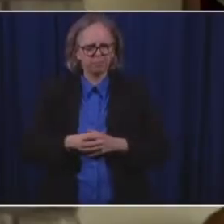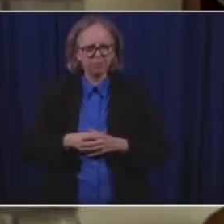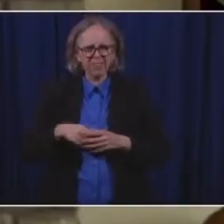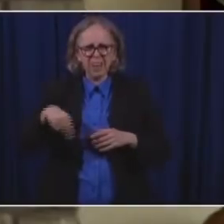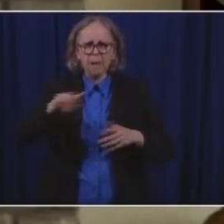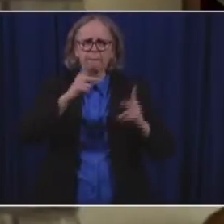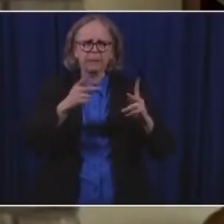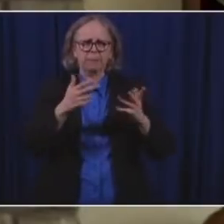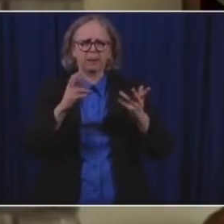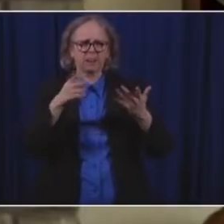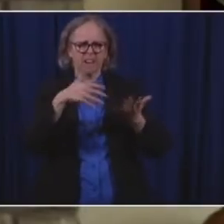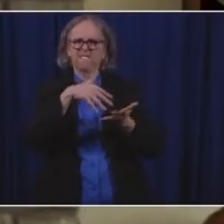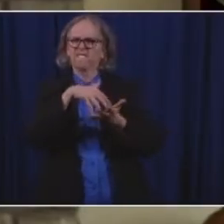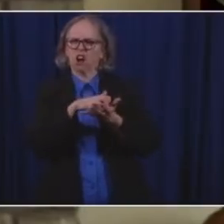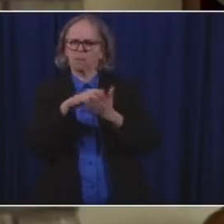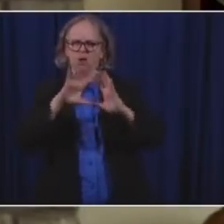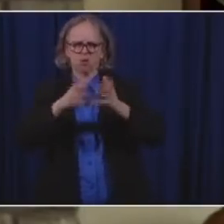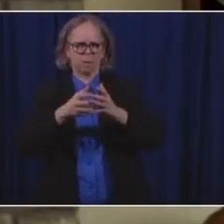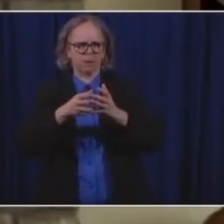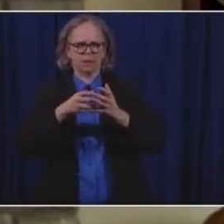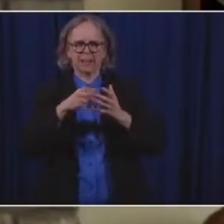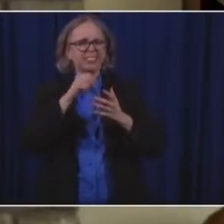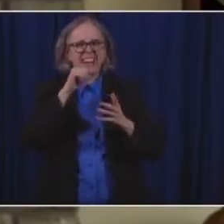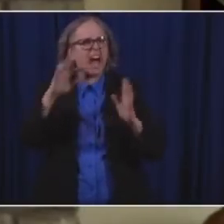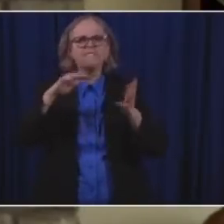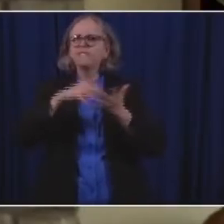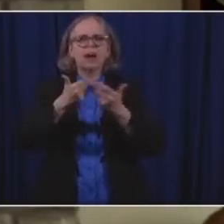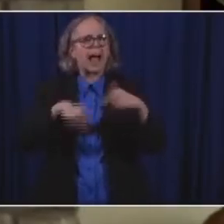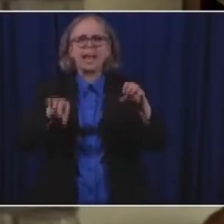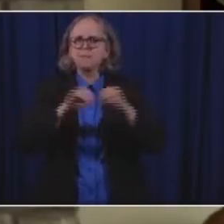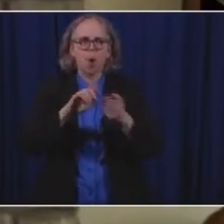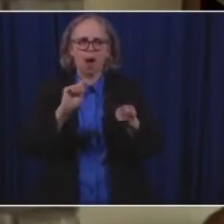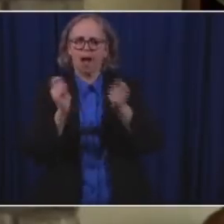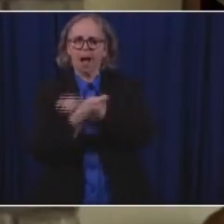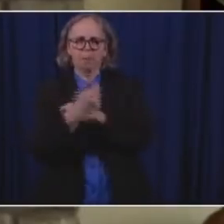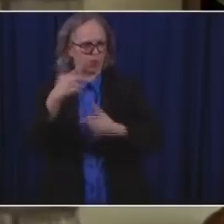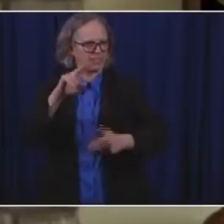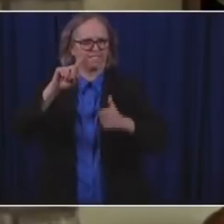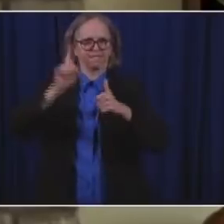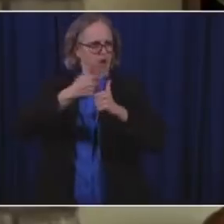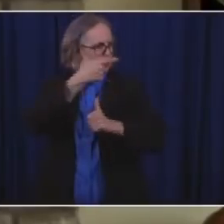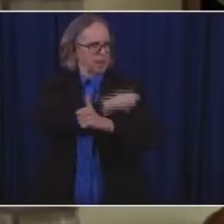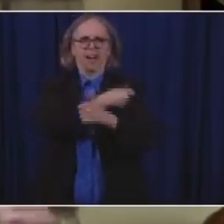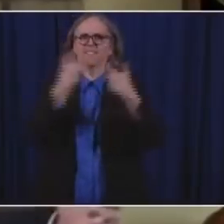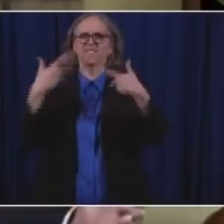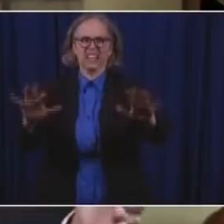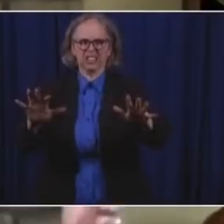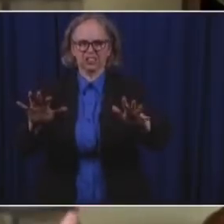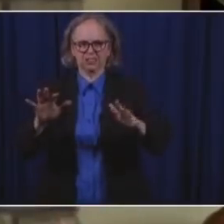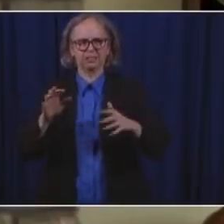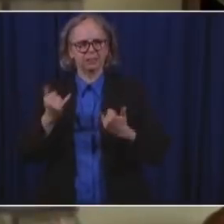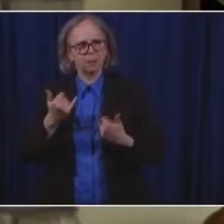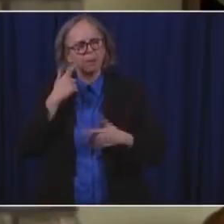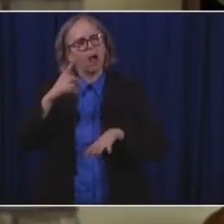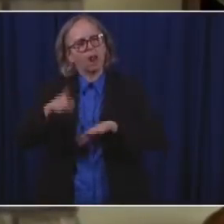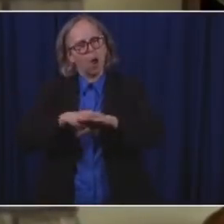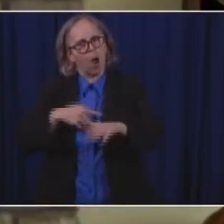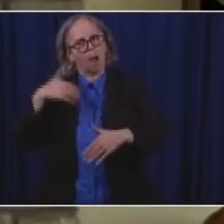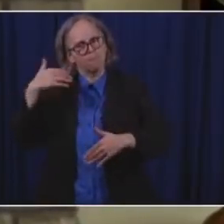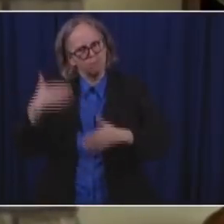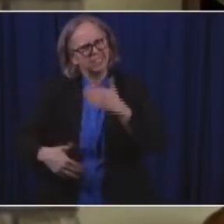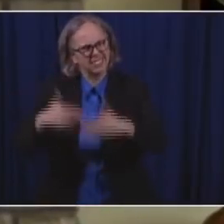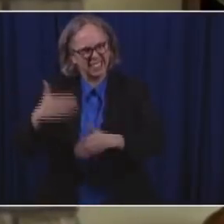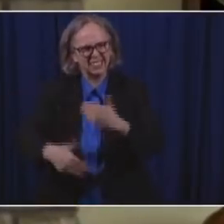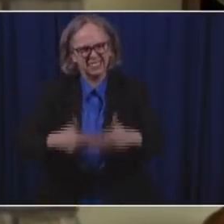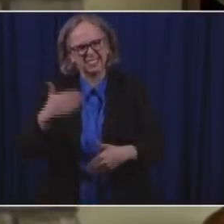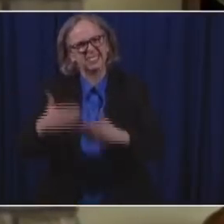vulnerable. And that's when things will start. It's going to take a while. I mean, you see the process, and it depends on how much